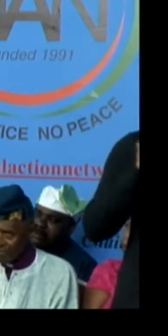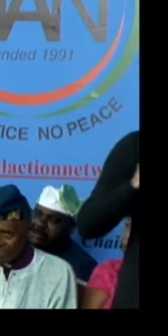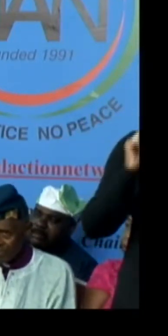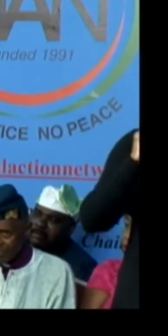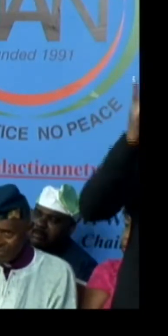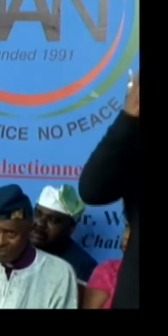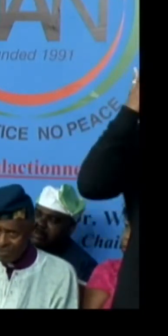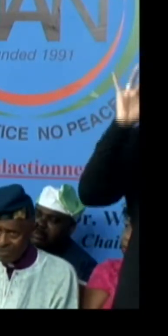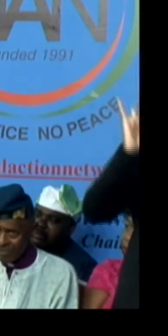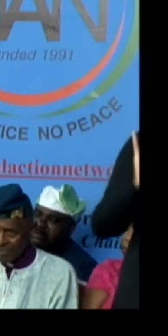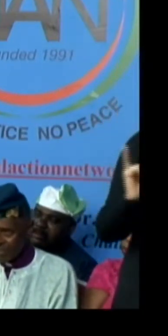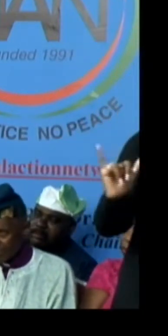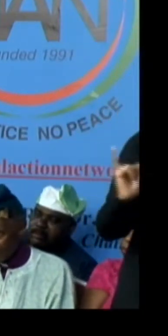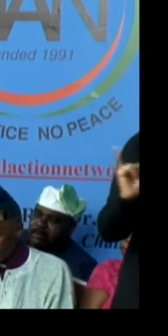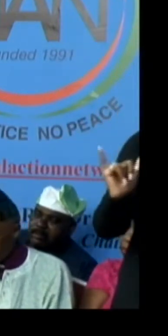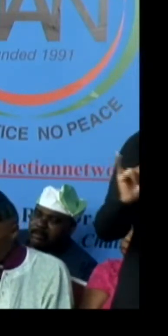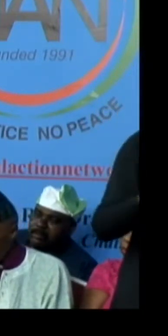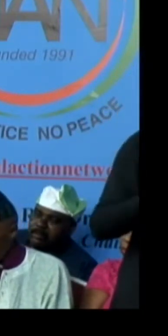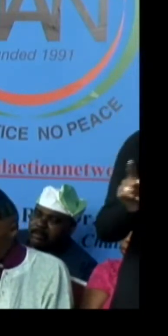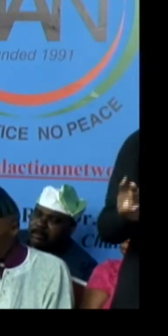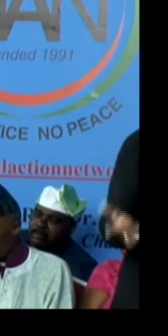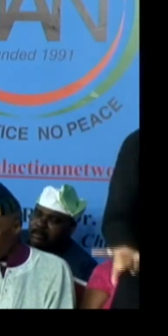Let me make one thing clear.